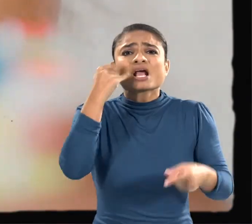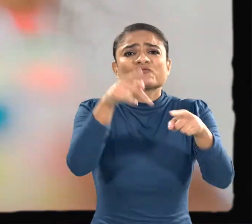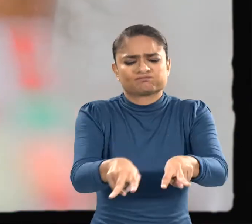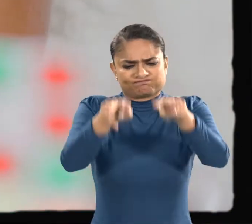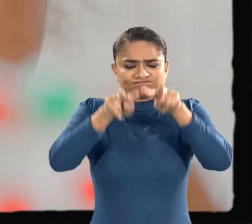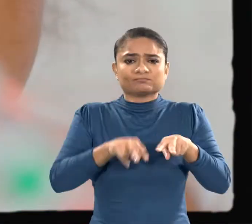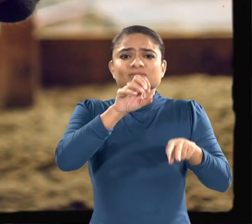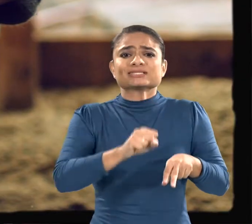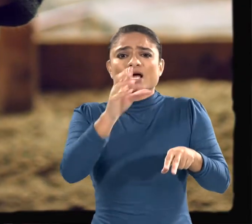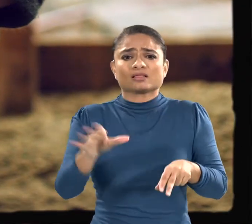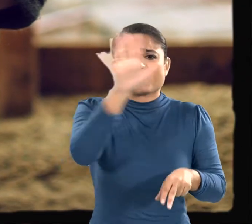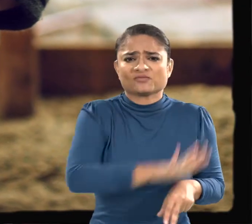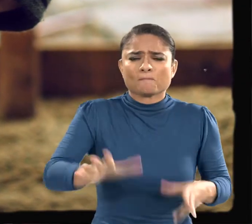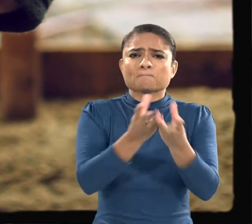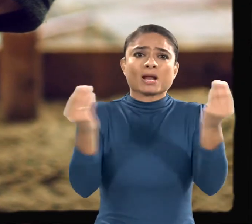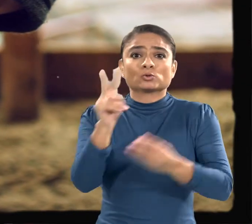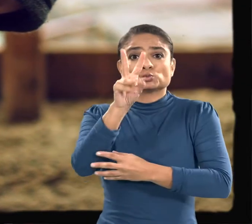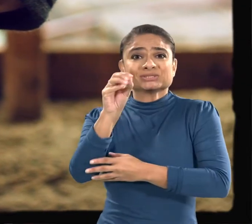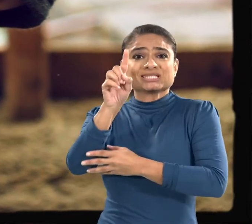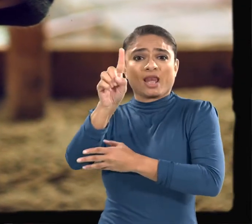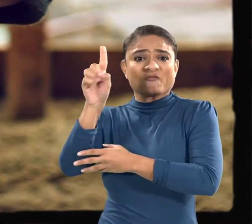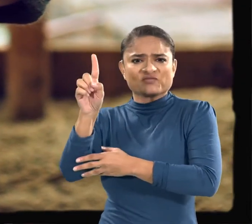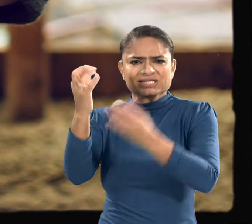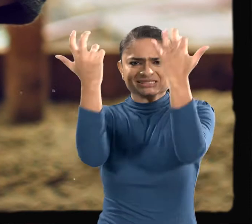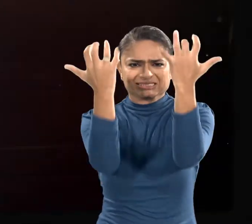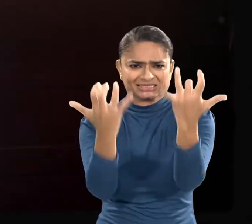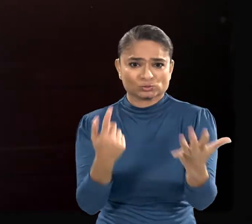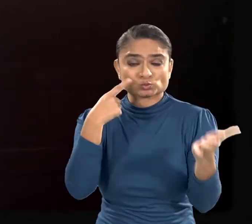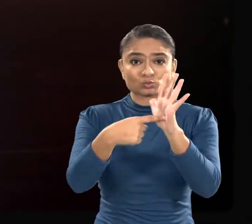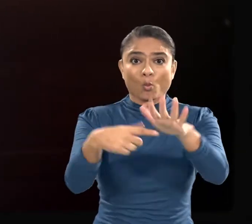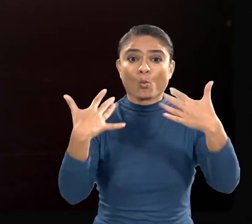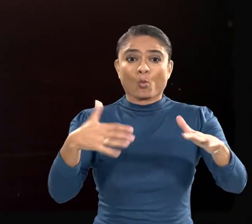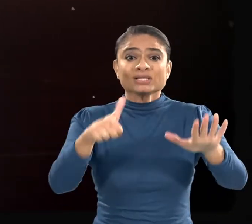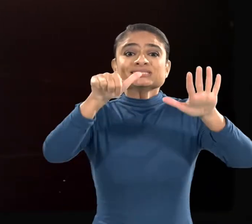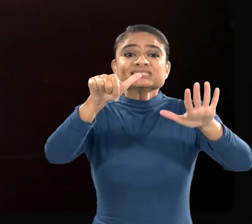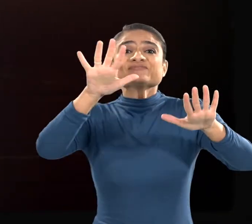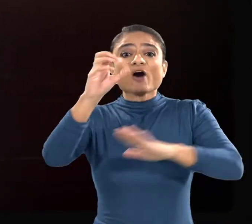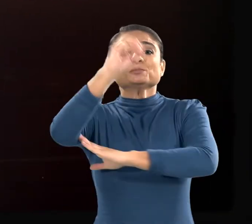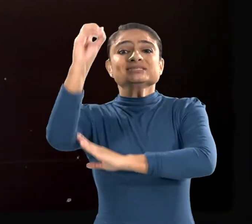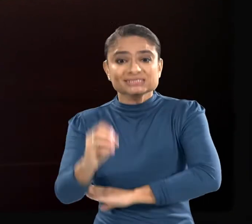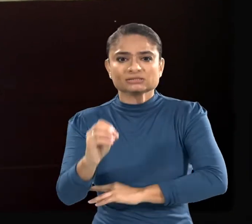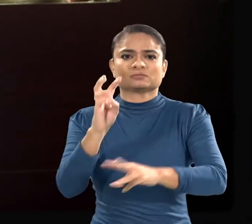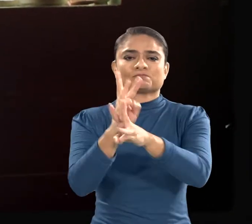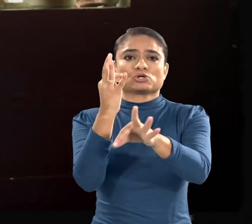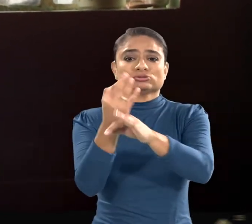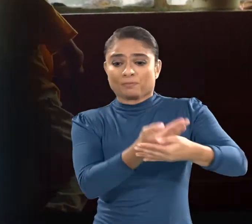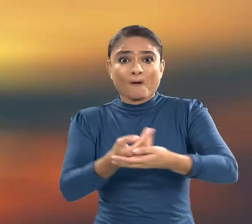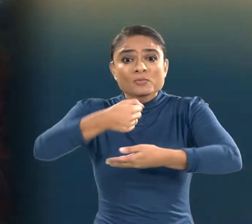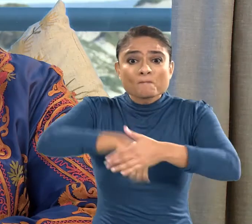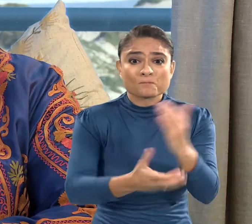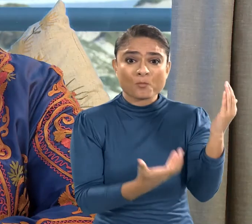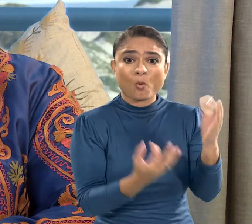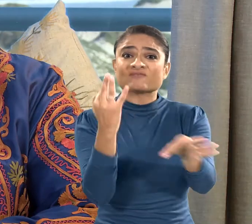South Africa, the 2011 census showed that 69% of all children under 5 were growing up in homes